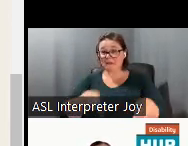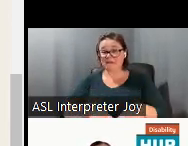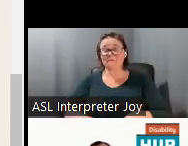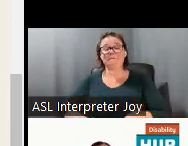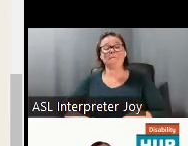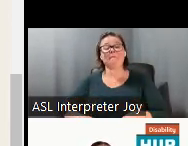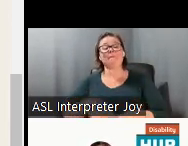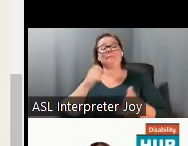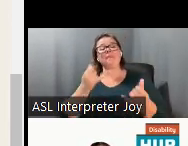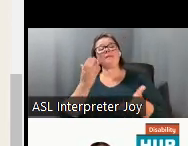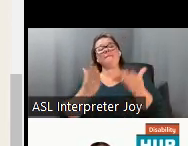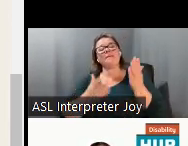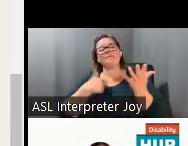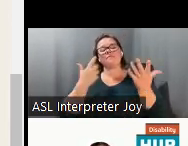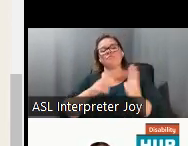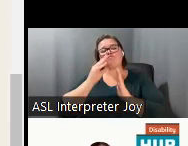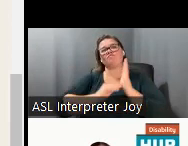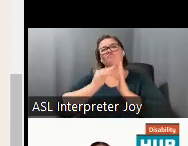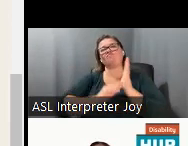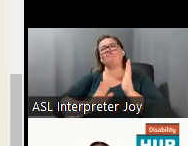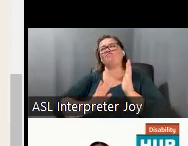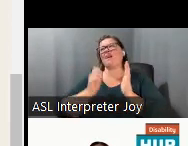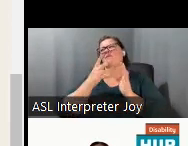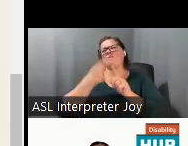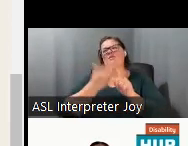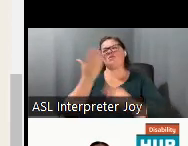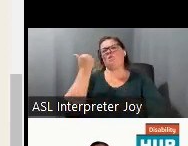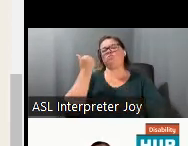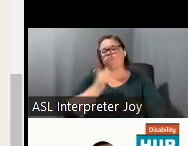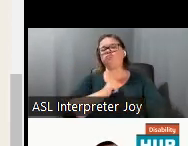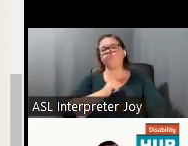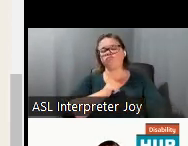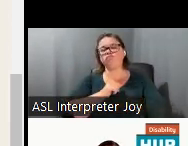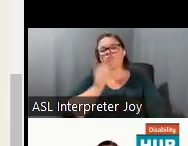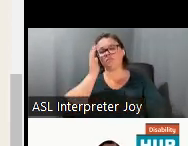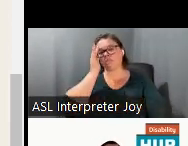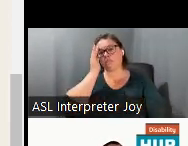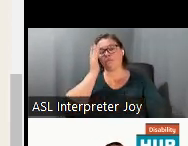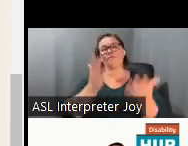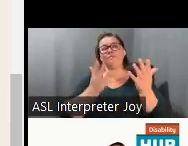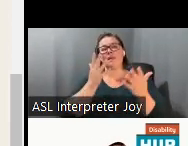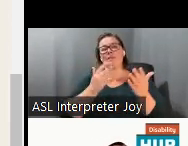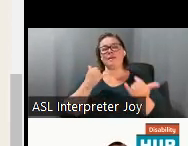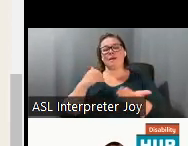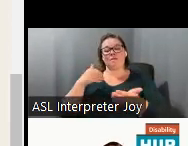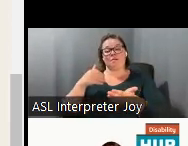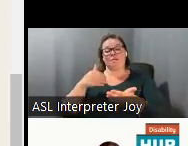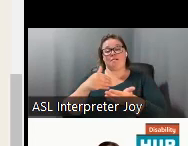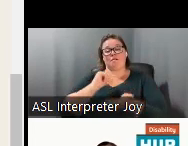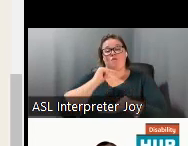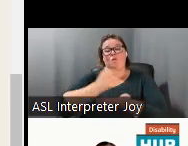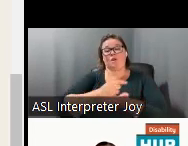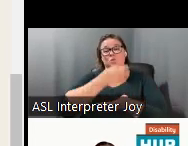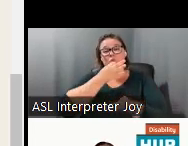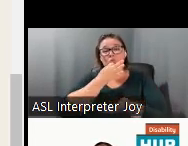we filled this out a couple months ago, and maybe graduation is right around the corner and things look a little different